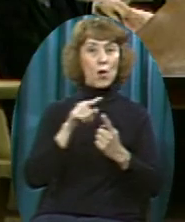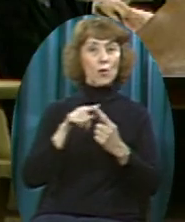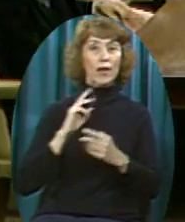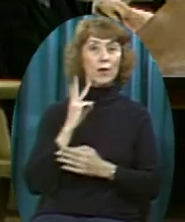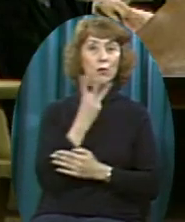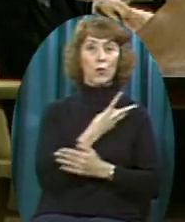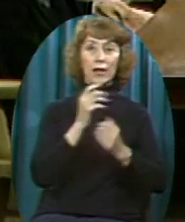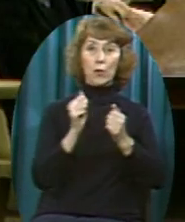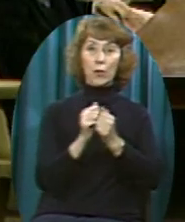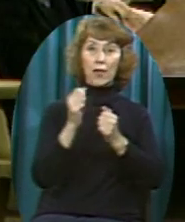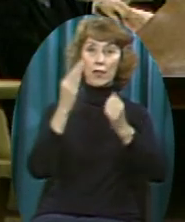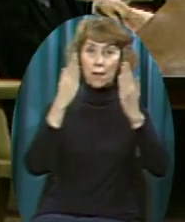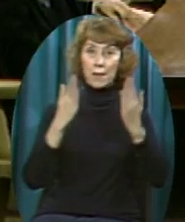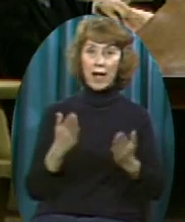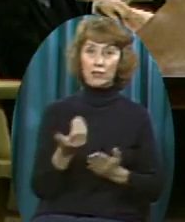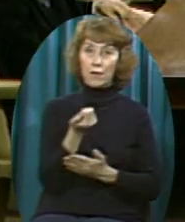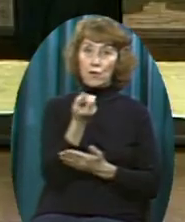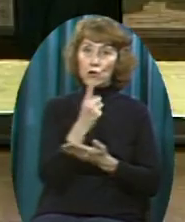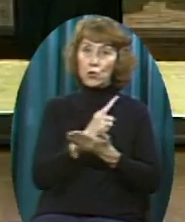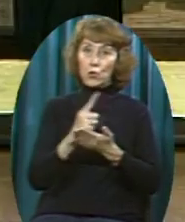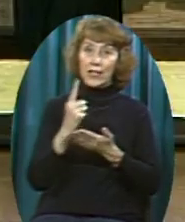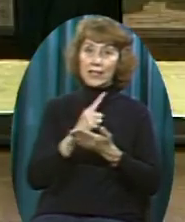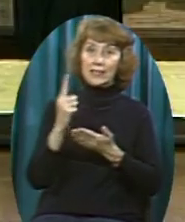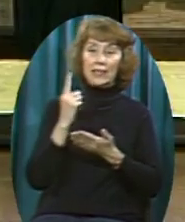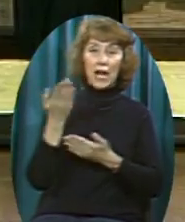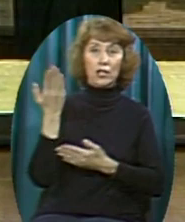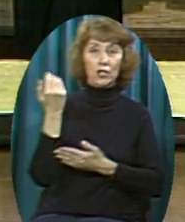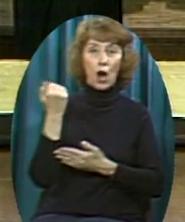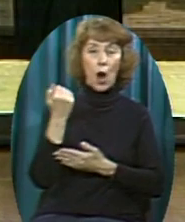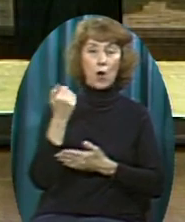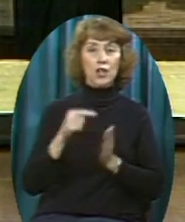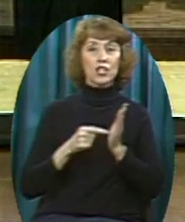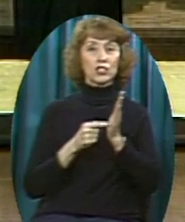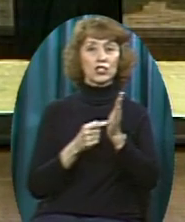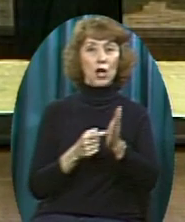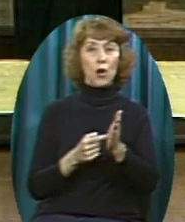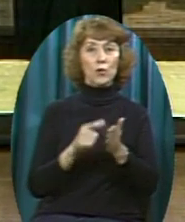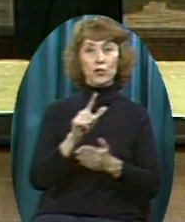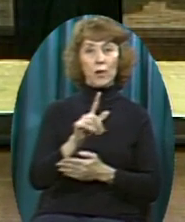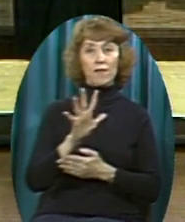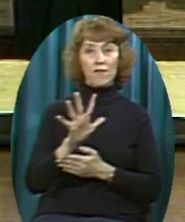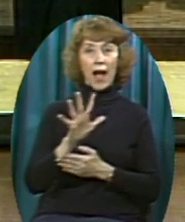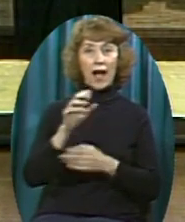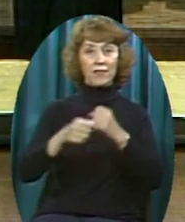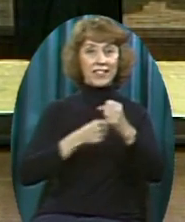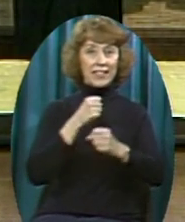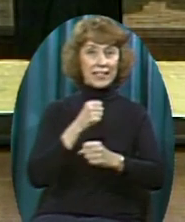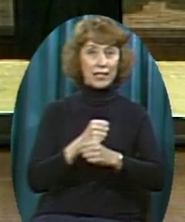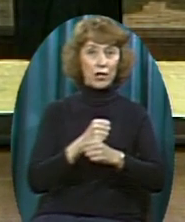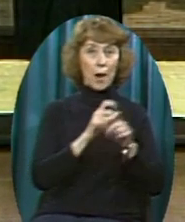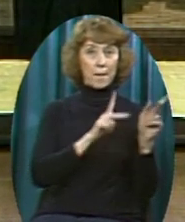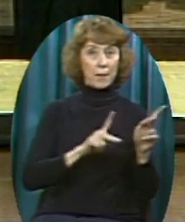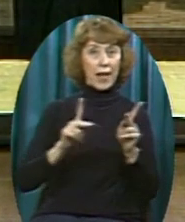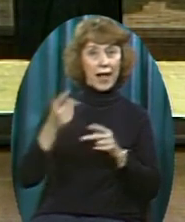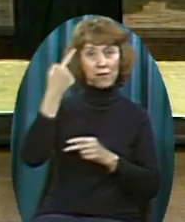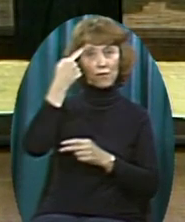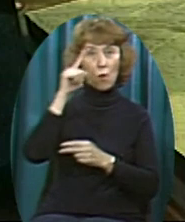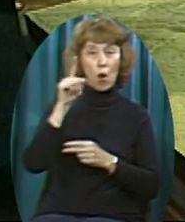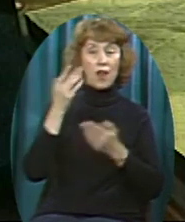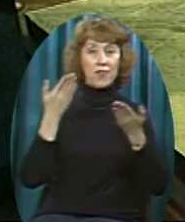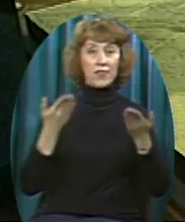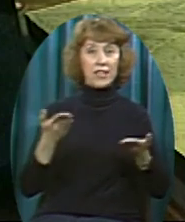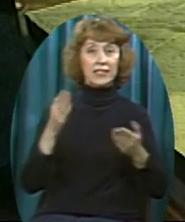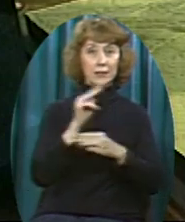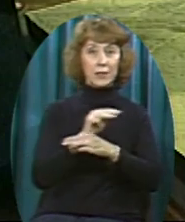we, with the pastors just weeks ago, unveiled the 25-year master plan for this ministry,